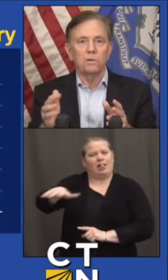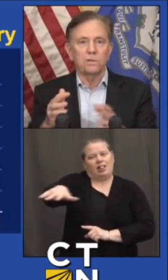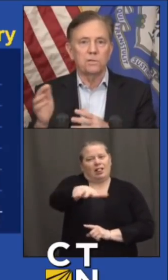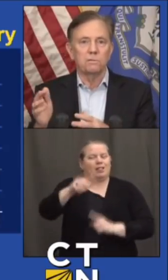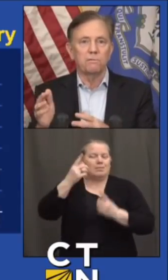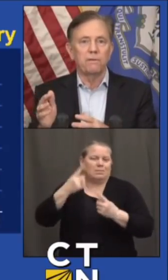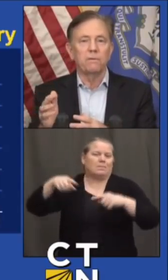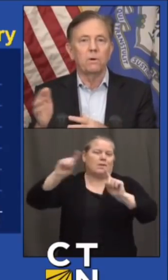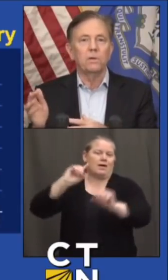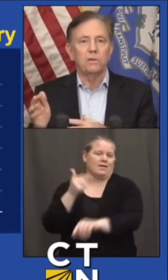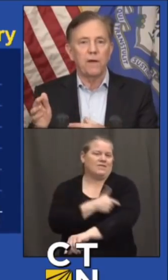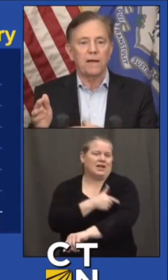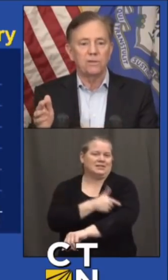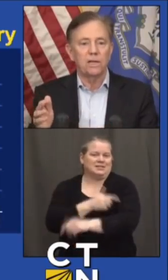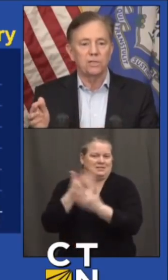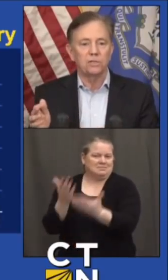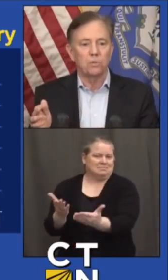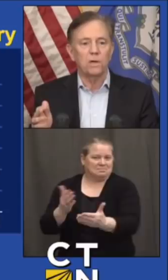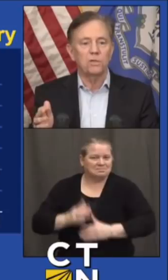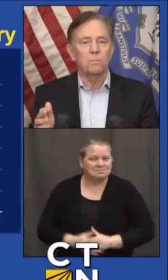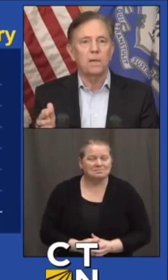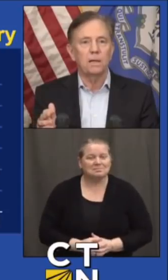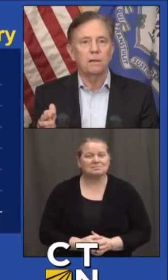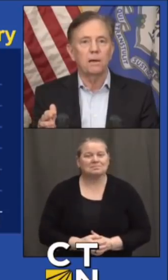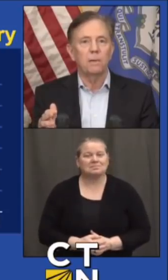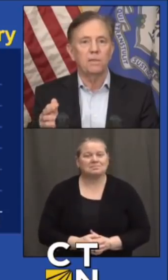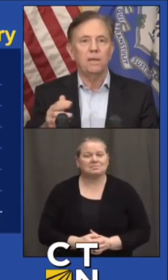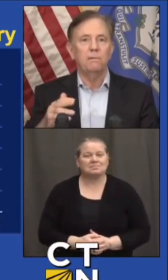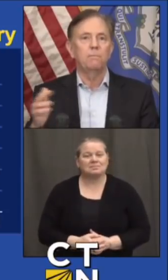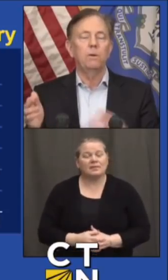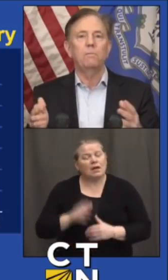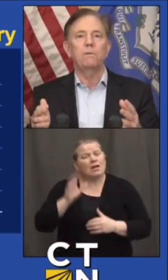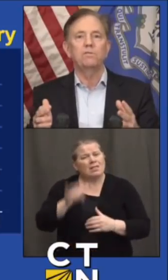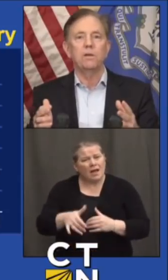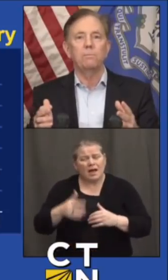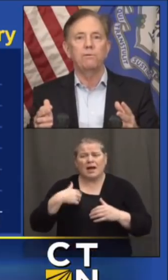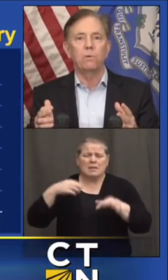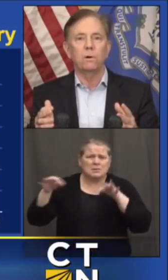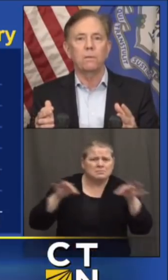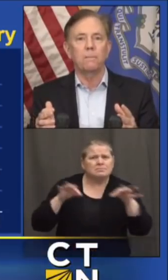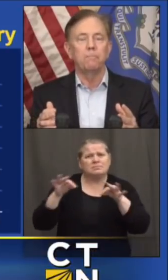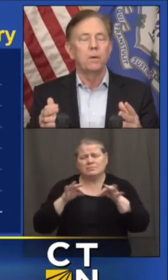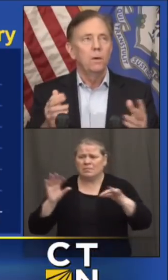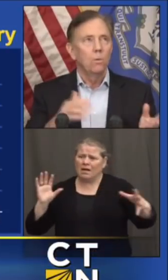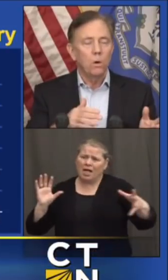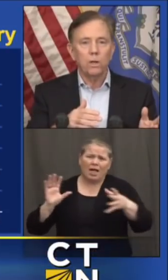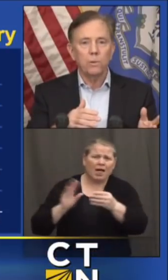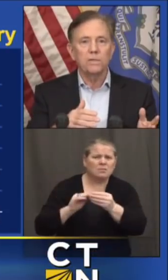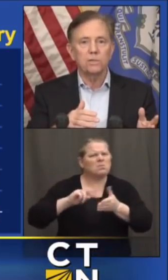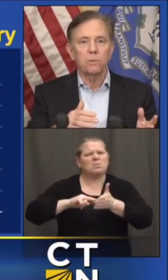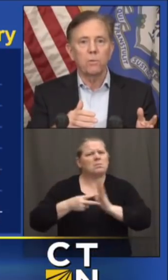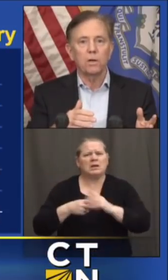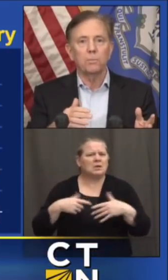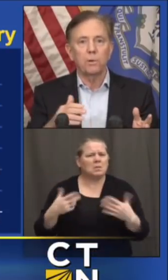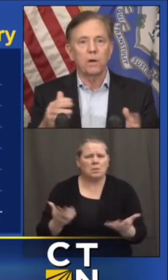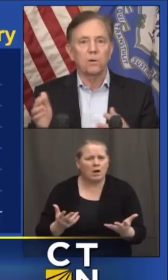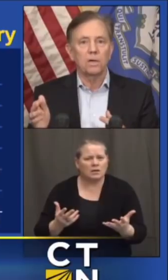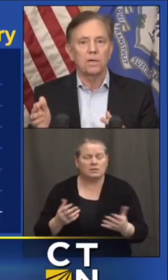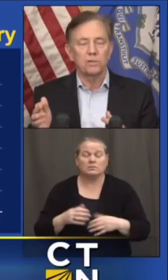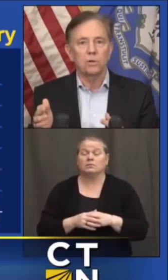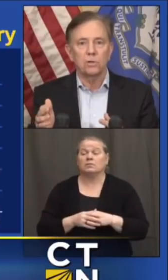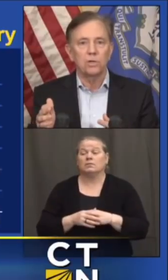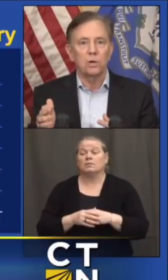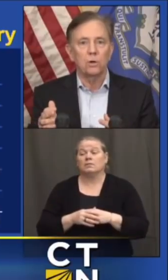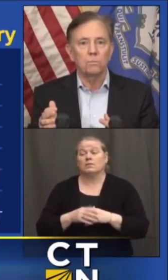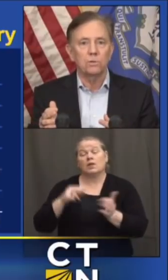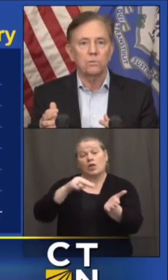of all these vaccinations? What does it mean? I think we've said before that one of the reasons we wanted to